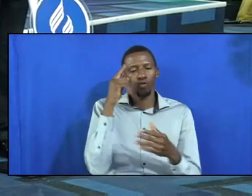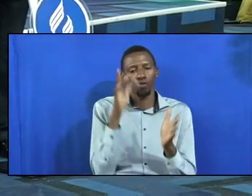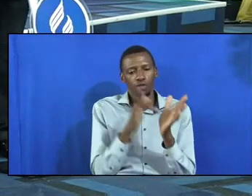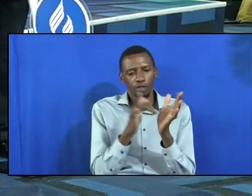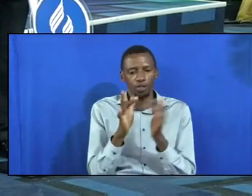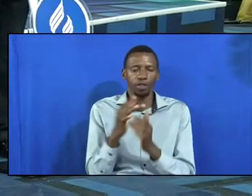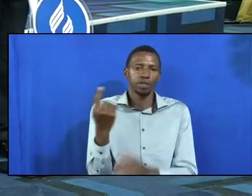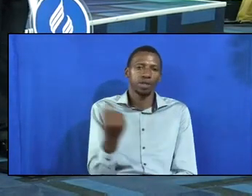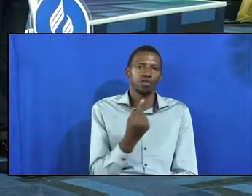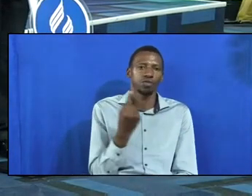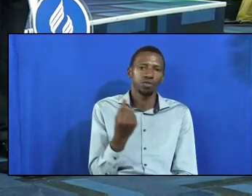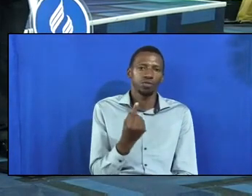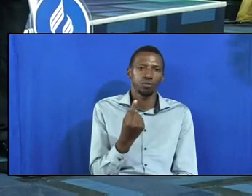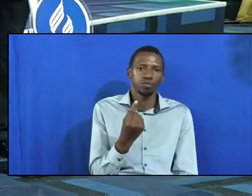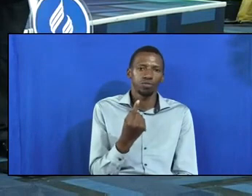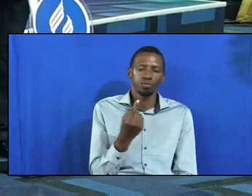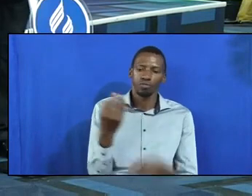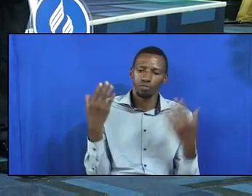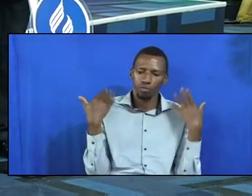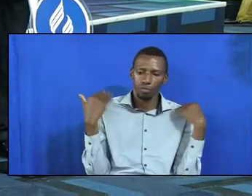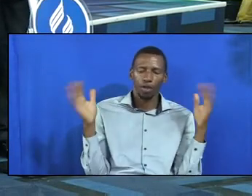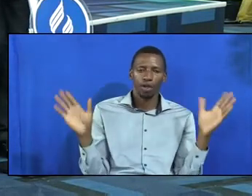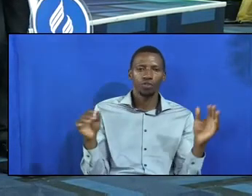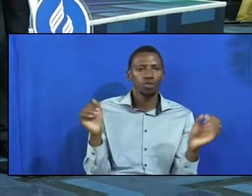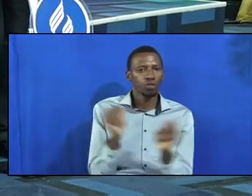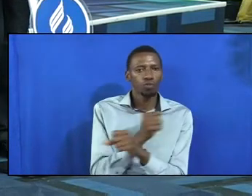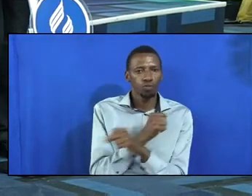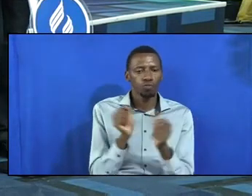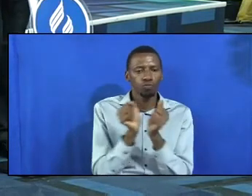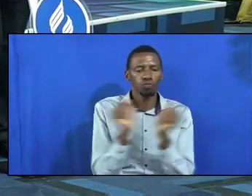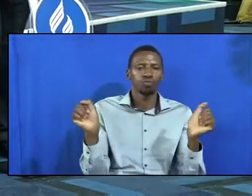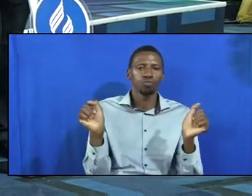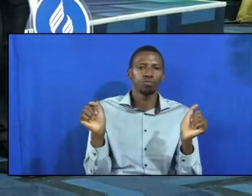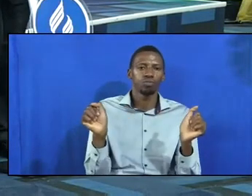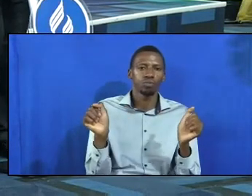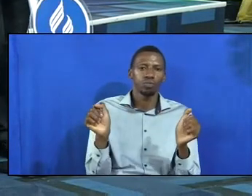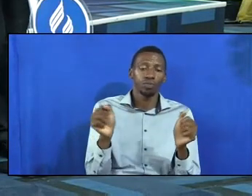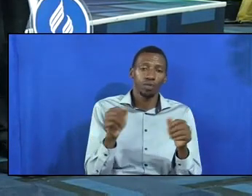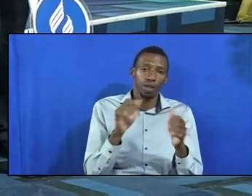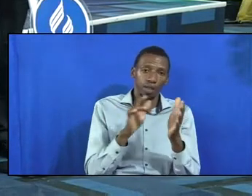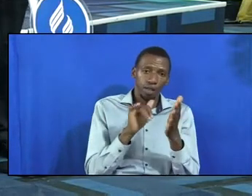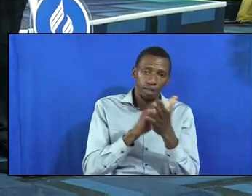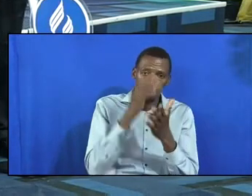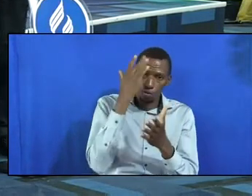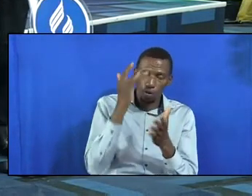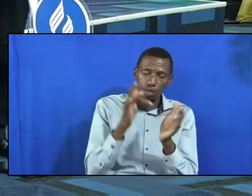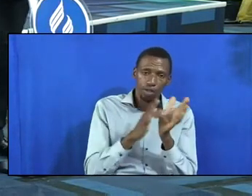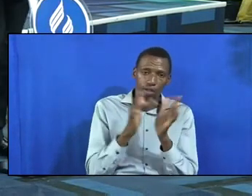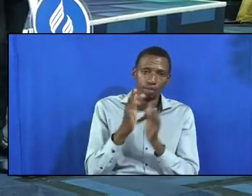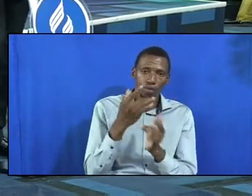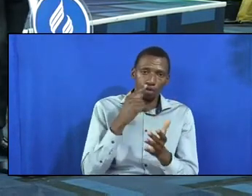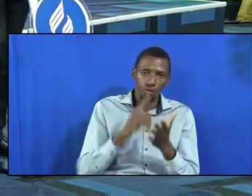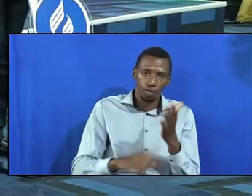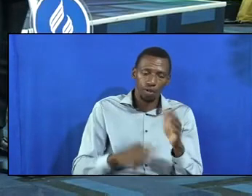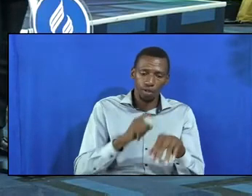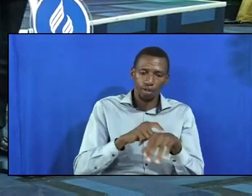you from there. And that's what the Bible says. When the Son sets you free, you are going to be free indeed.